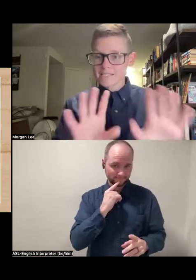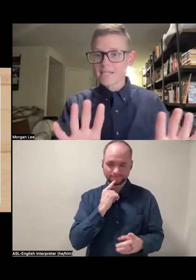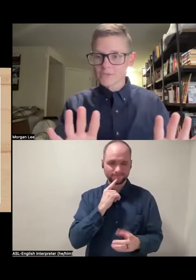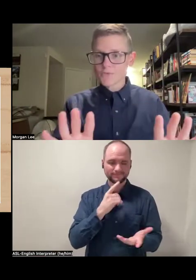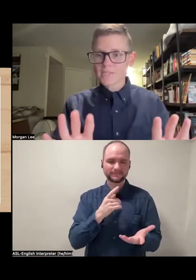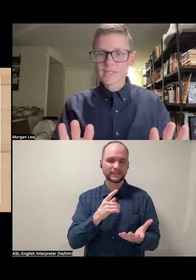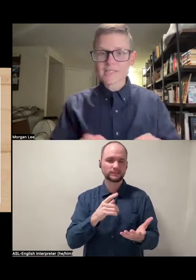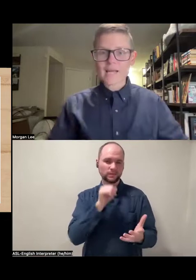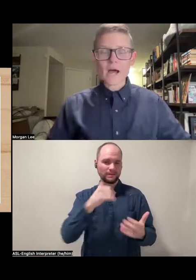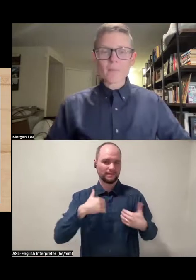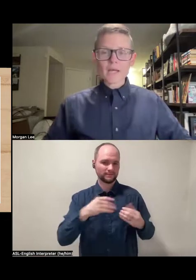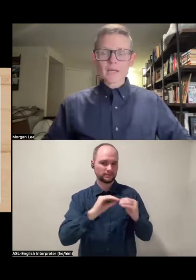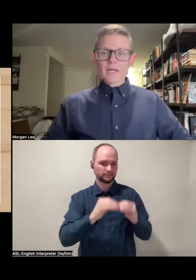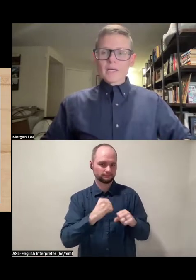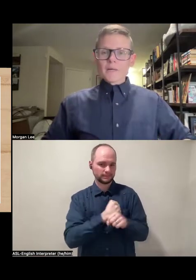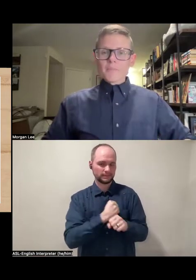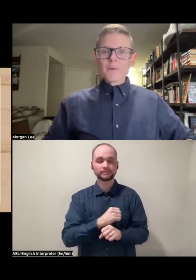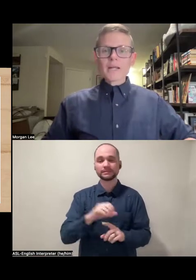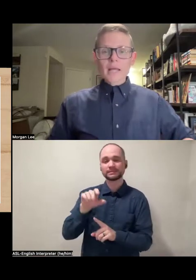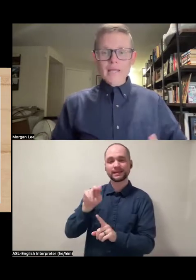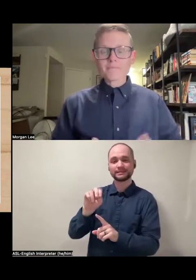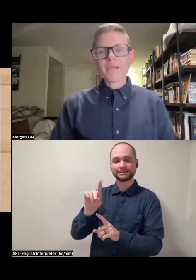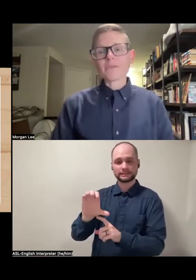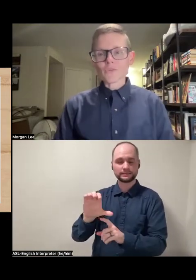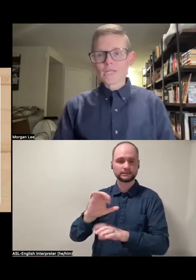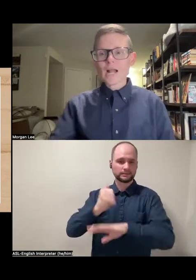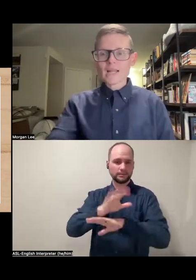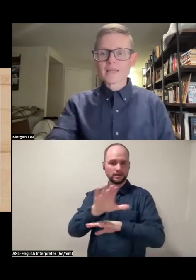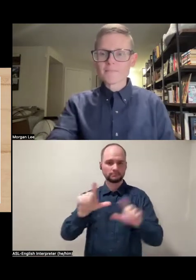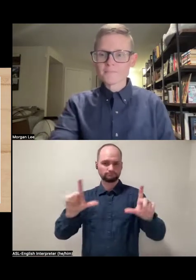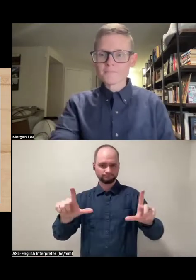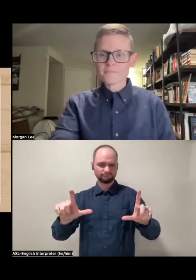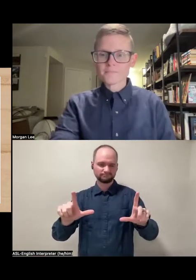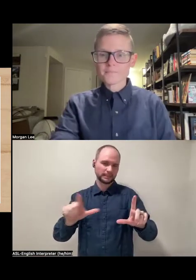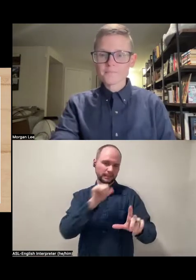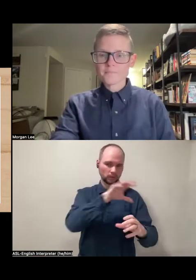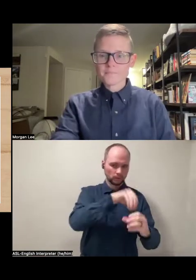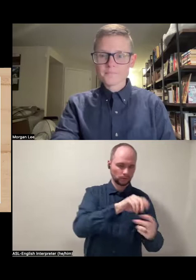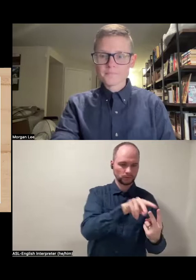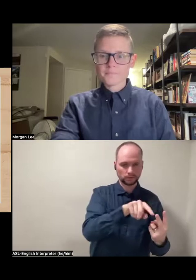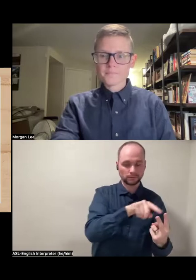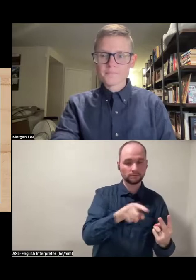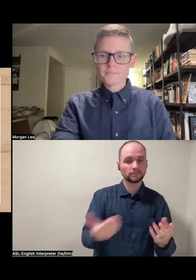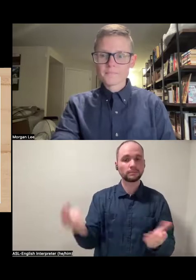the statistics for this exact topic. But again, intersectionality.